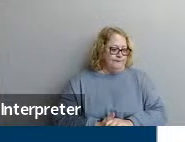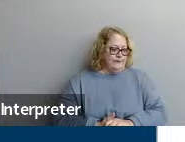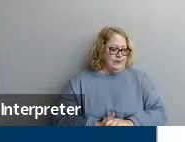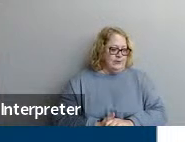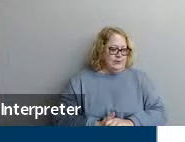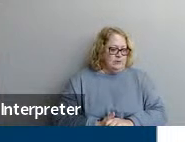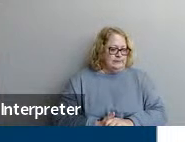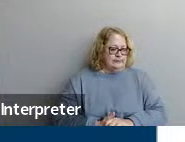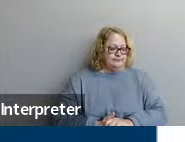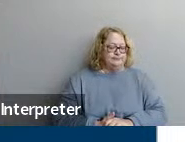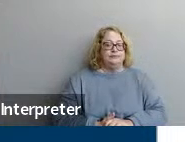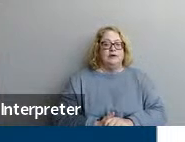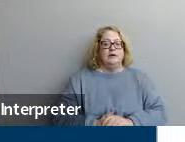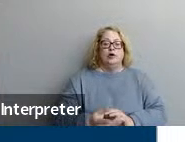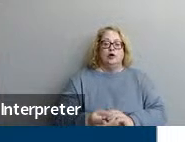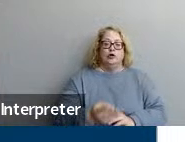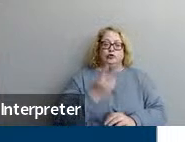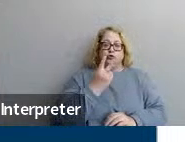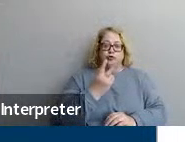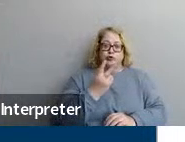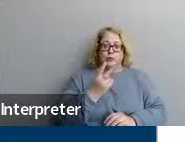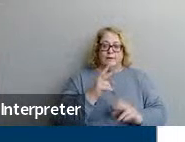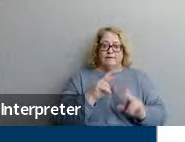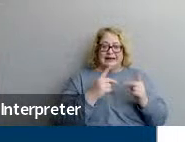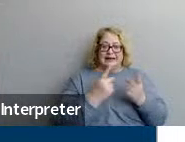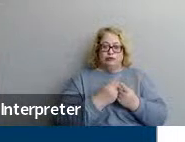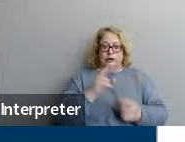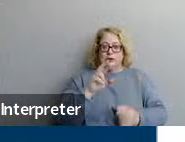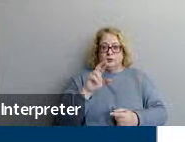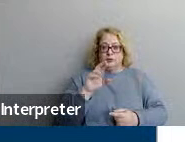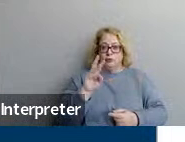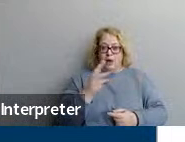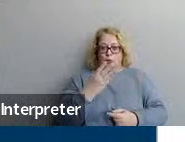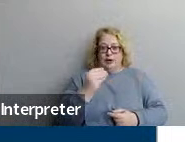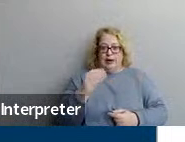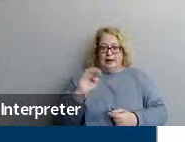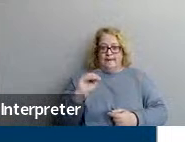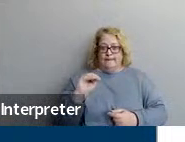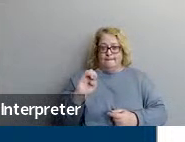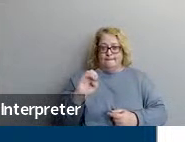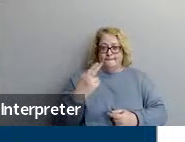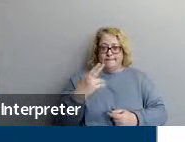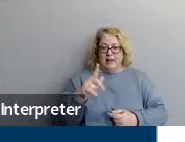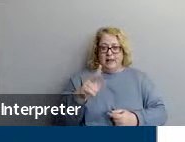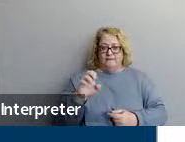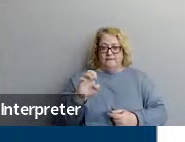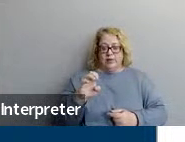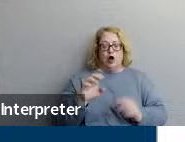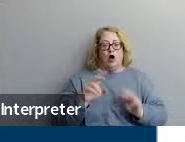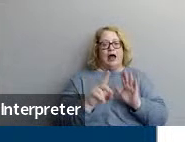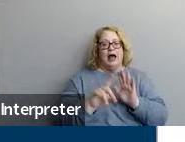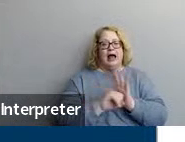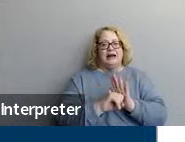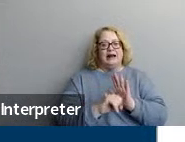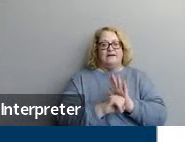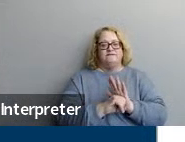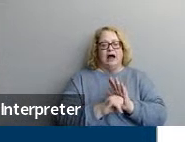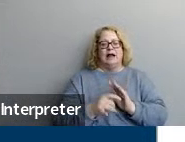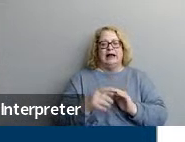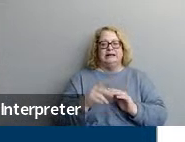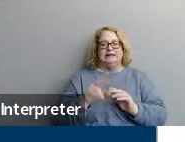2 of the 11 districts, Rockwood and Melville, are identified as disproportionate as a result